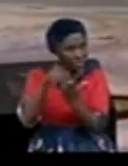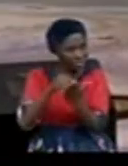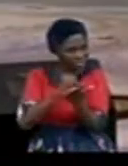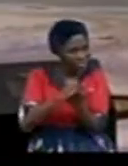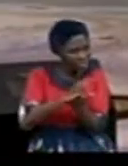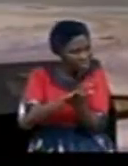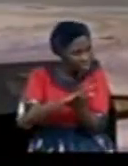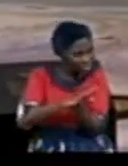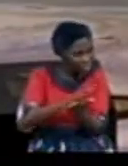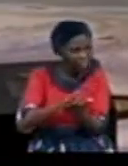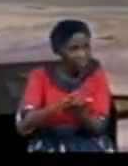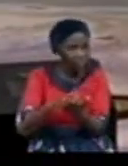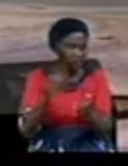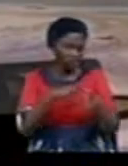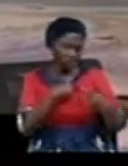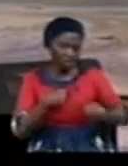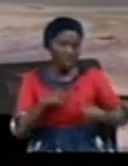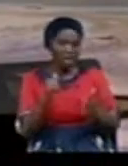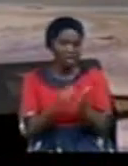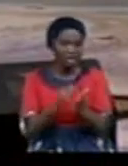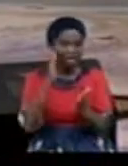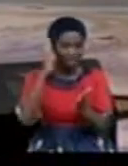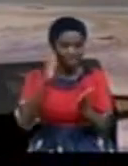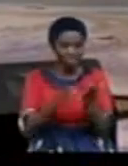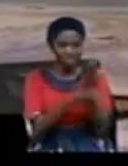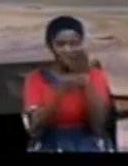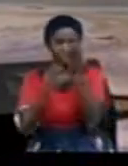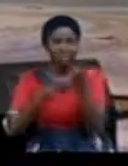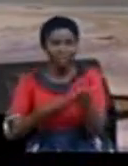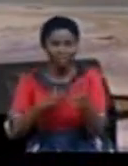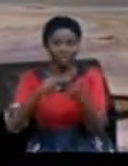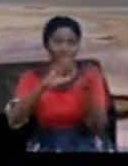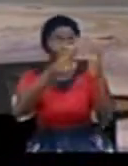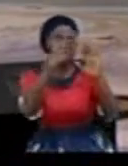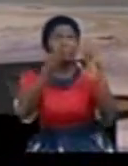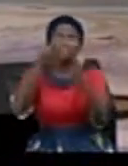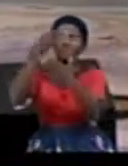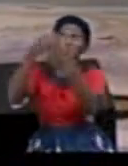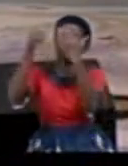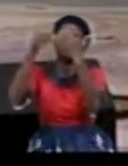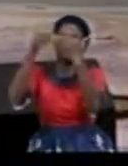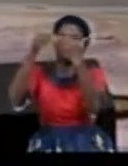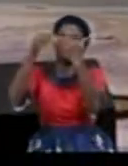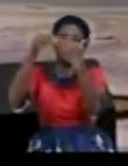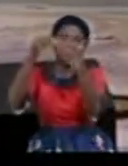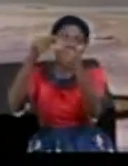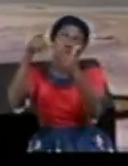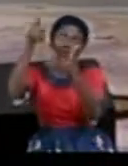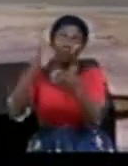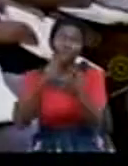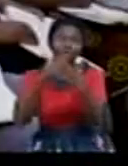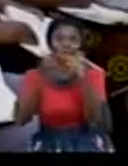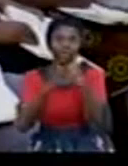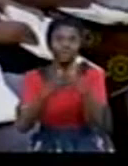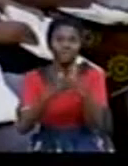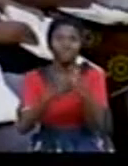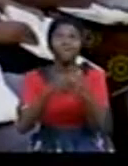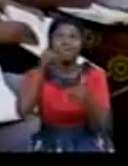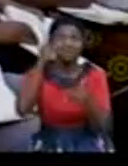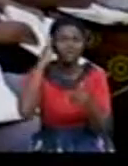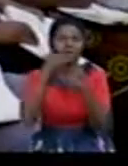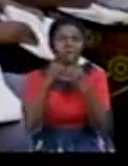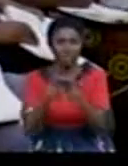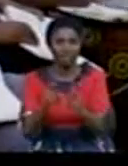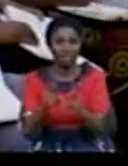us right to the presence of God in heaven, he answered all the other prayers, he will answer this one. Look